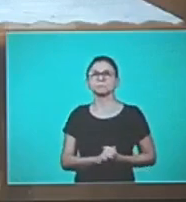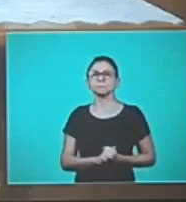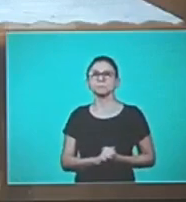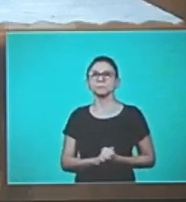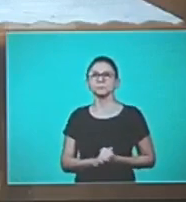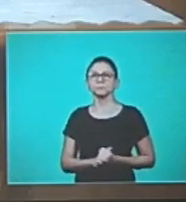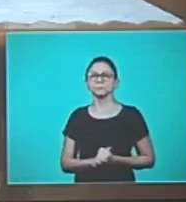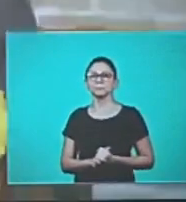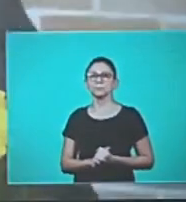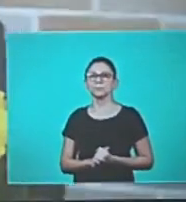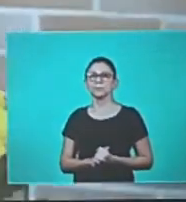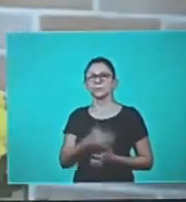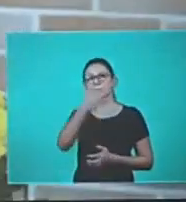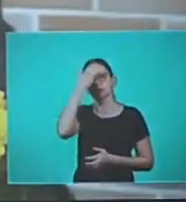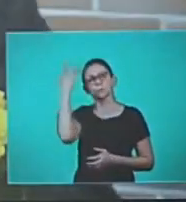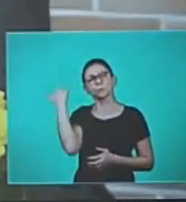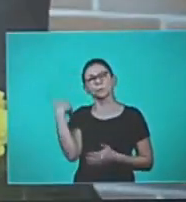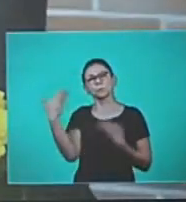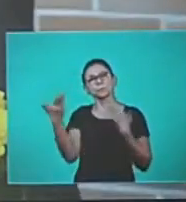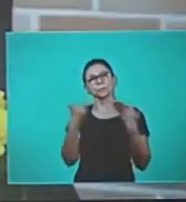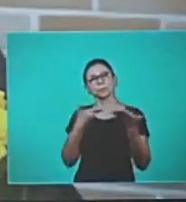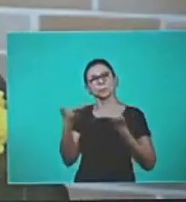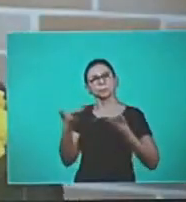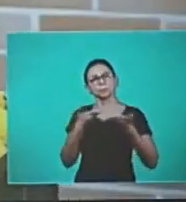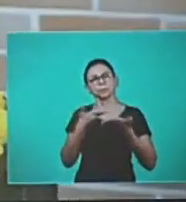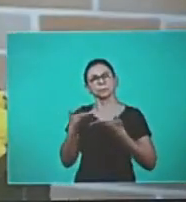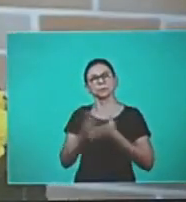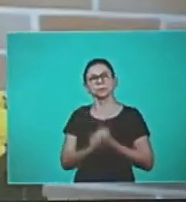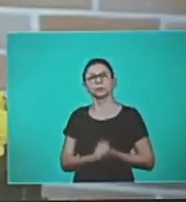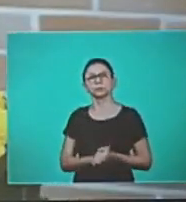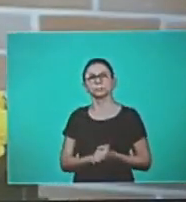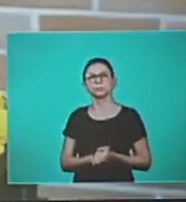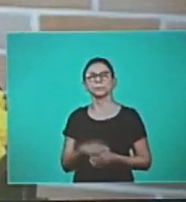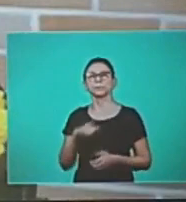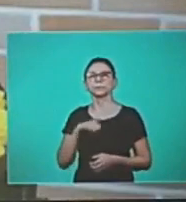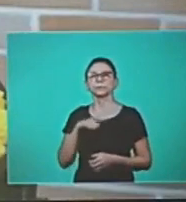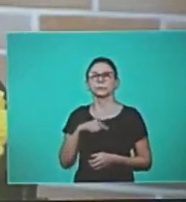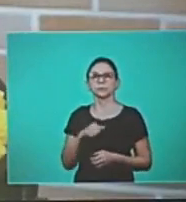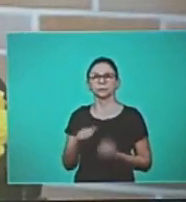are sending here, these contributions. We have here Marlon,